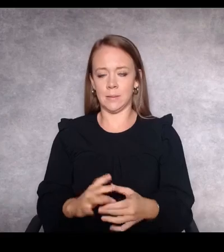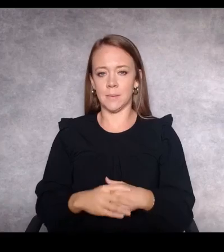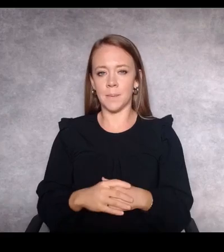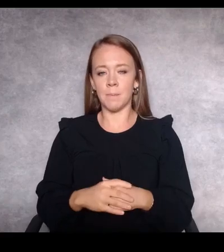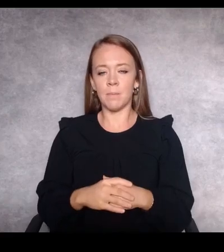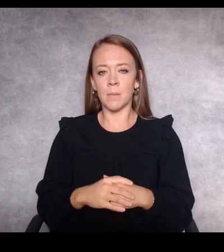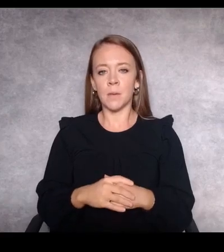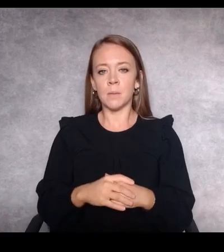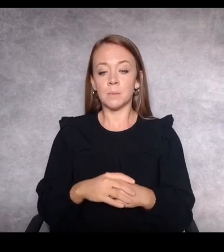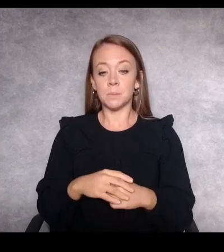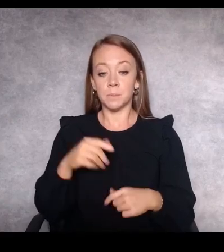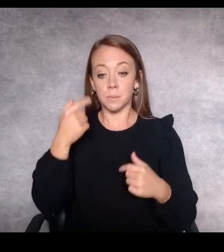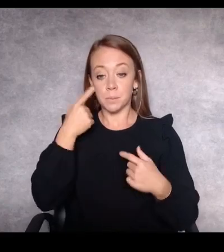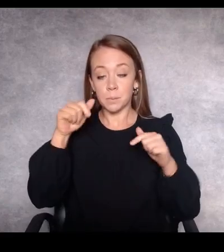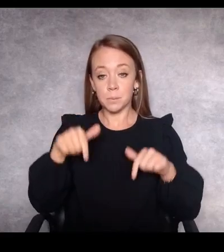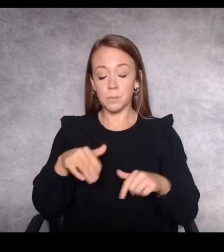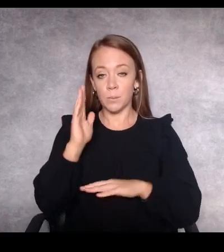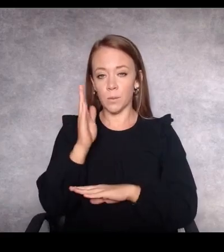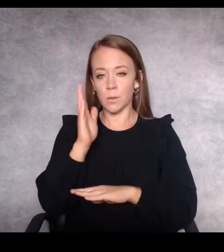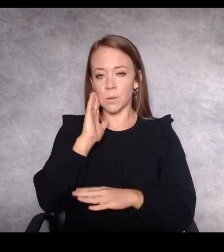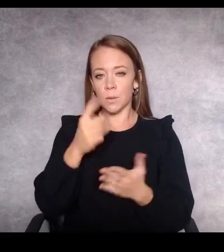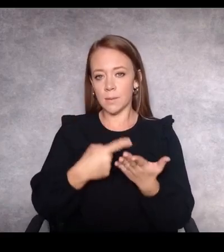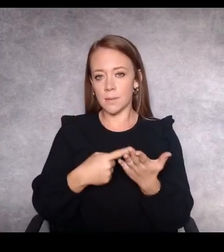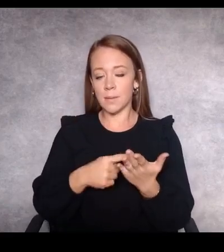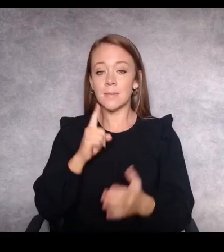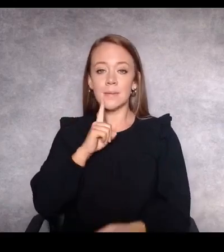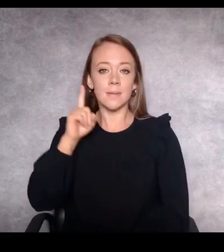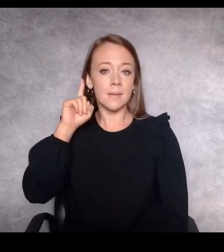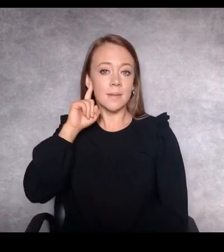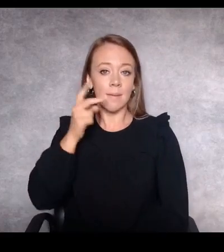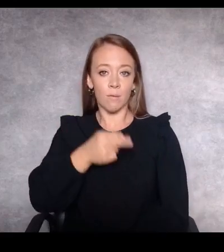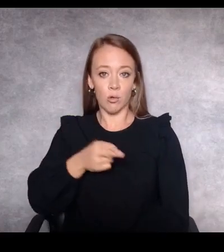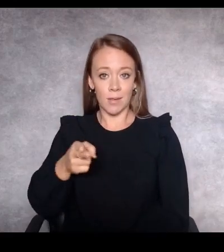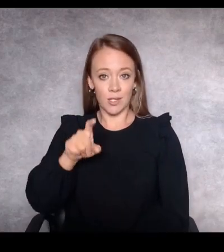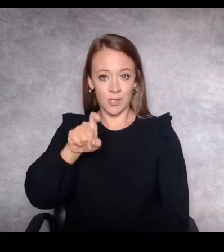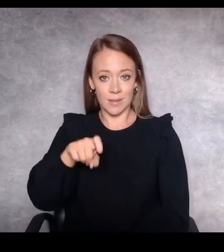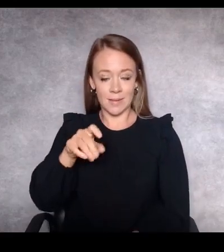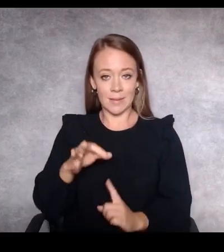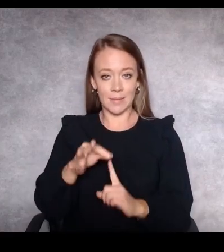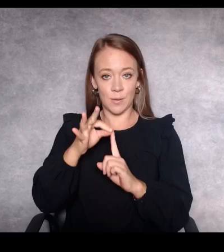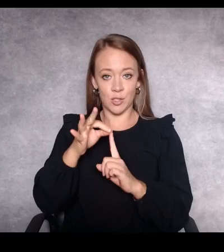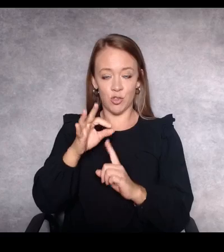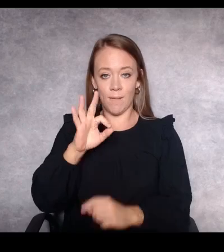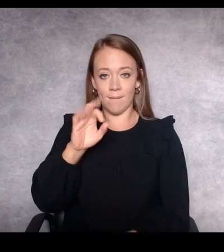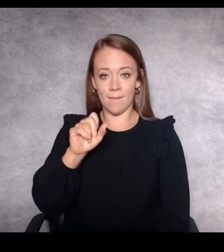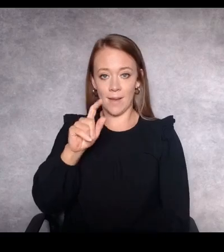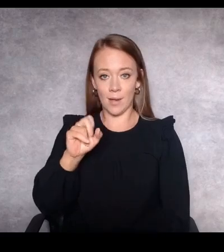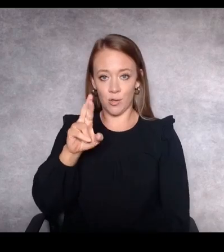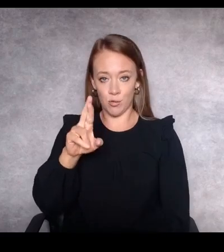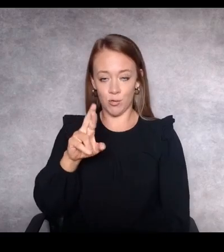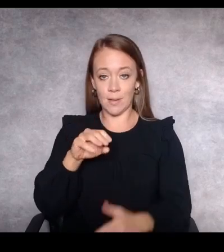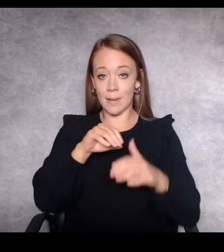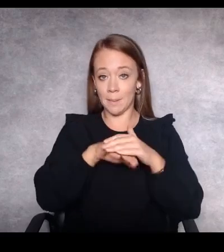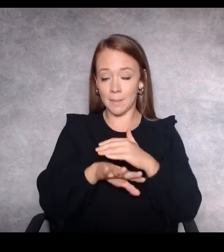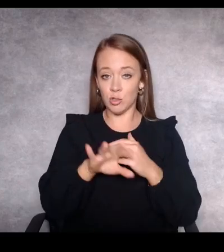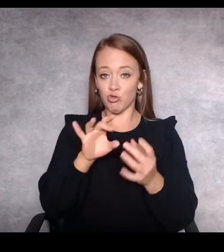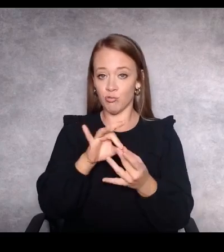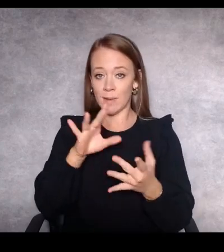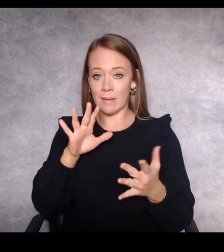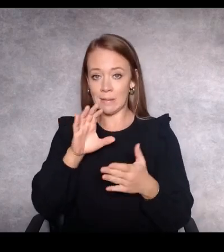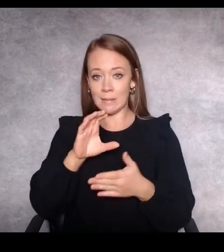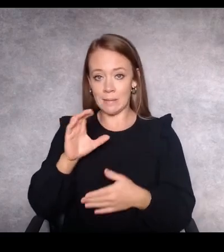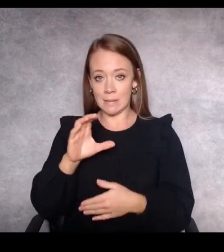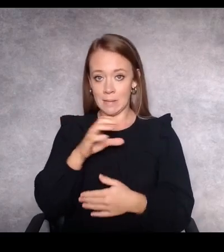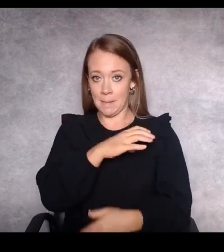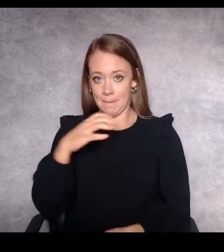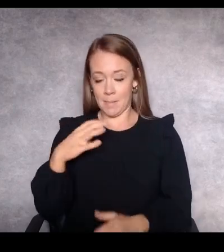this presentation, we will discuss the deaf or hard of hearing needs special factor the Admissions and Release Committee,